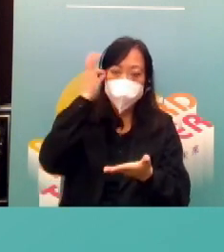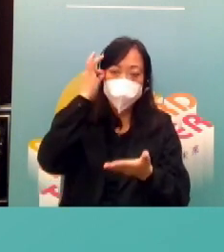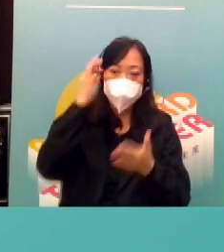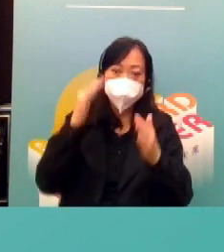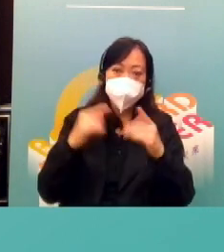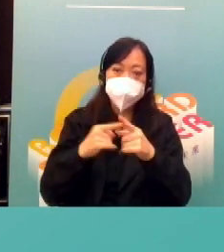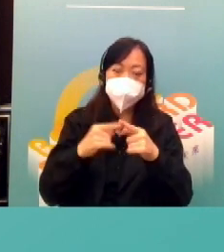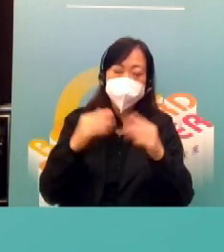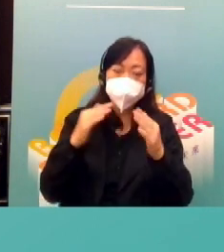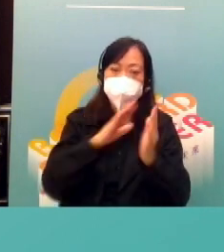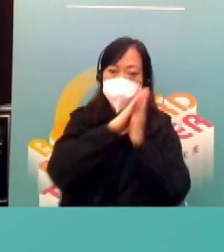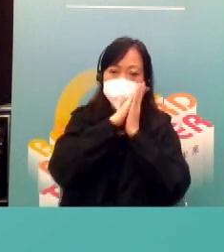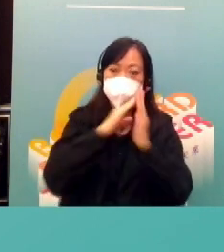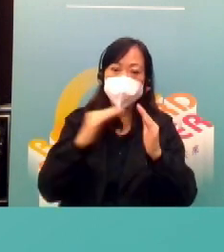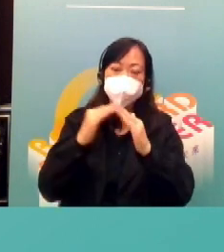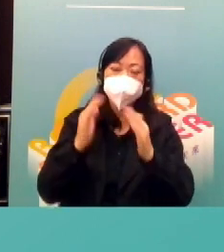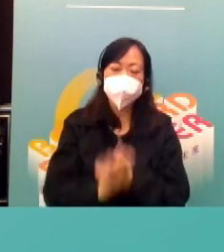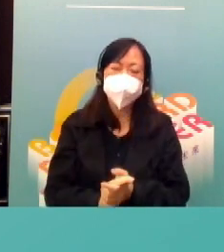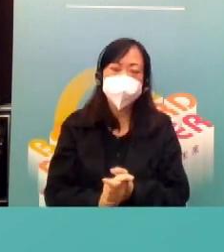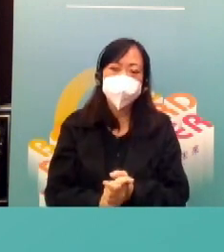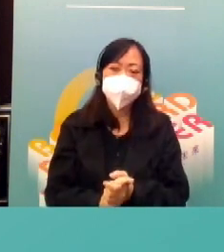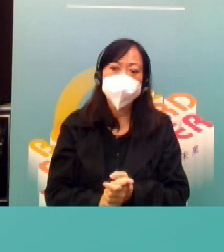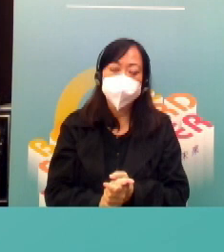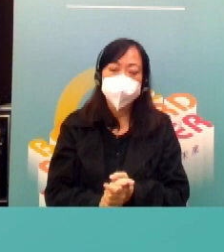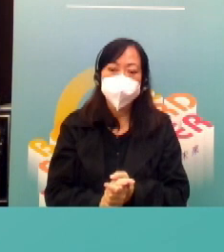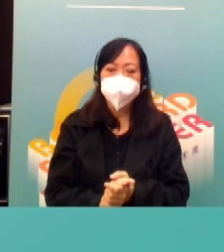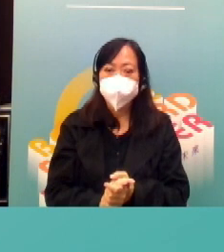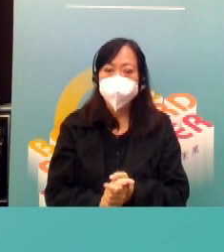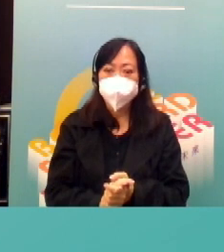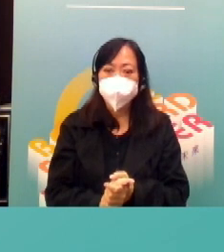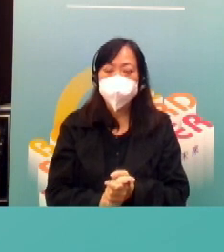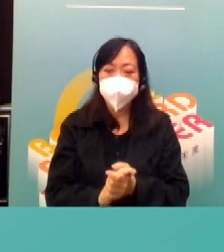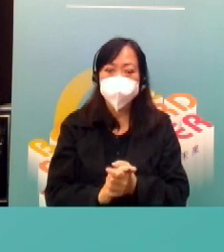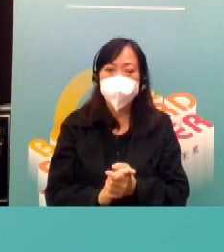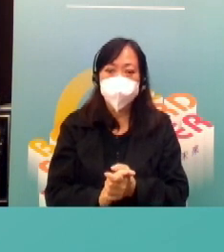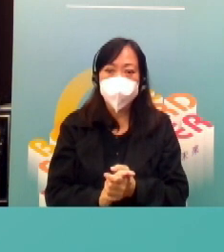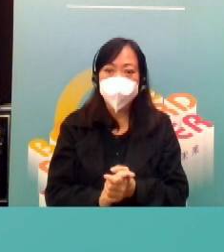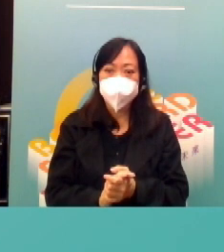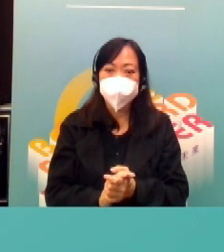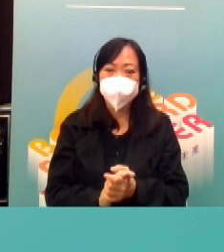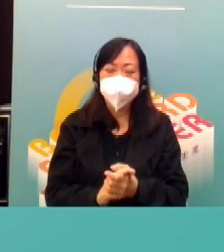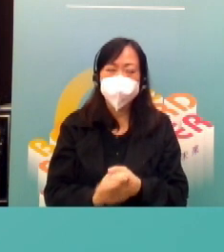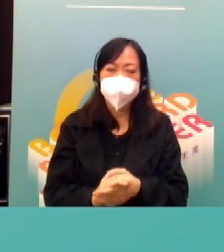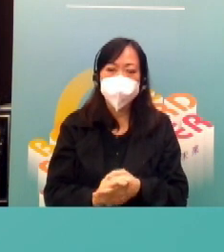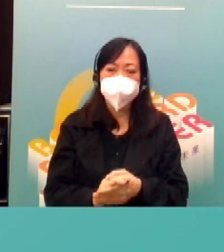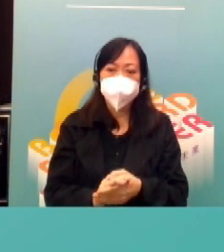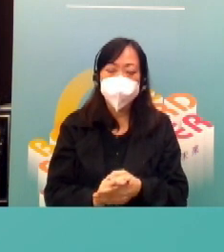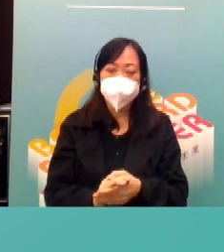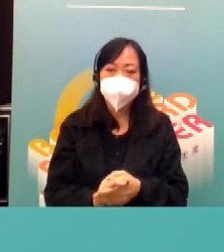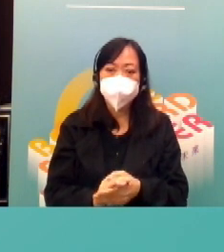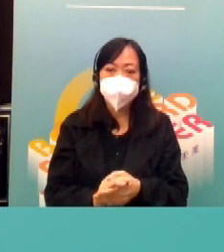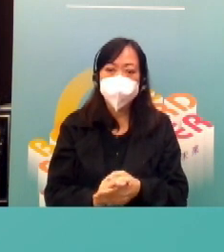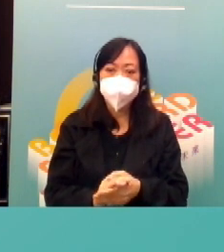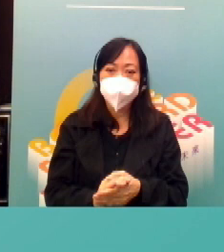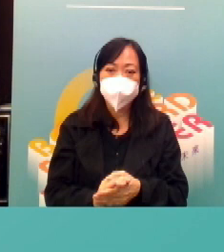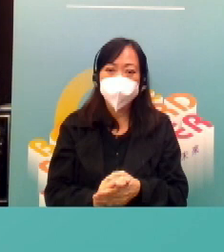tax break, which is what you would get. Would that help change decisions and investor mindsets? Finally, as a market